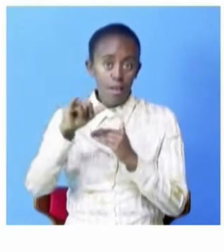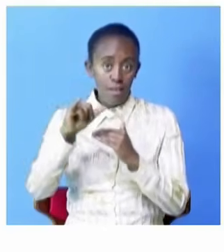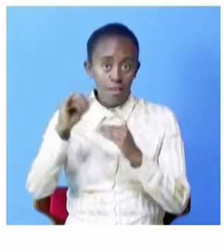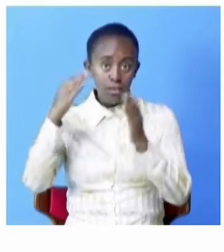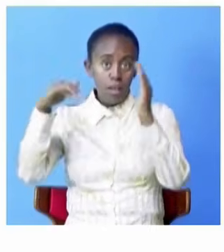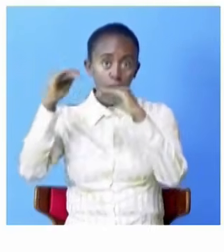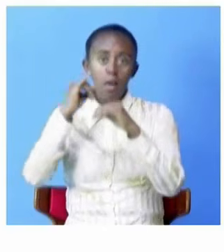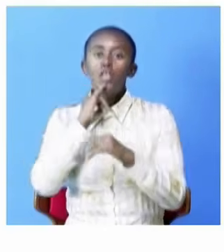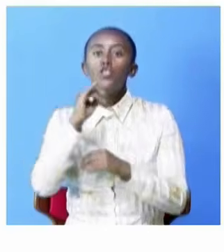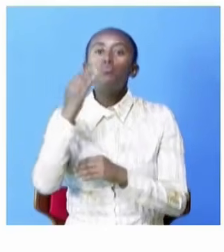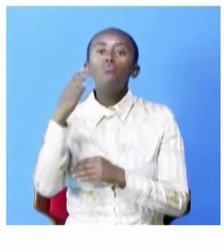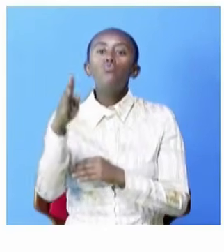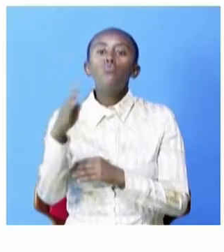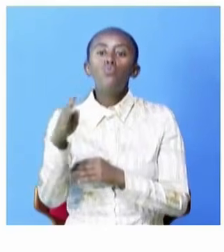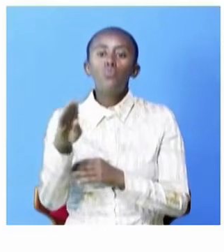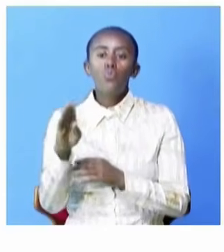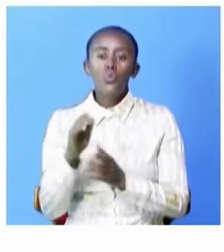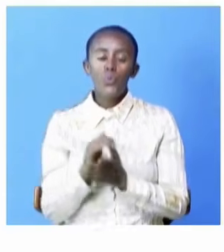is blue.